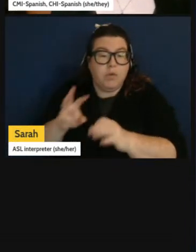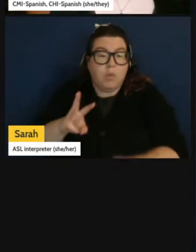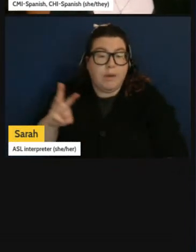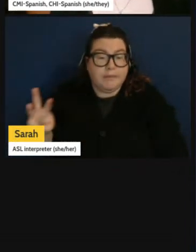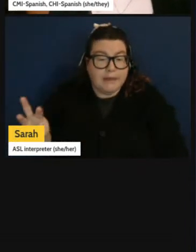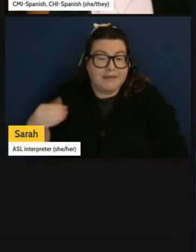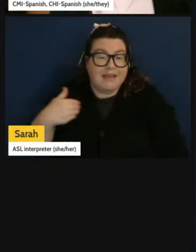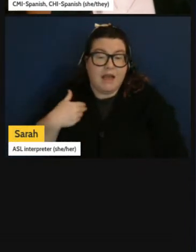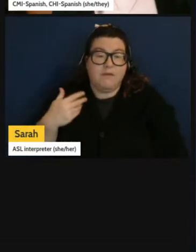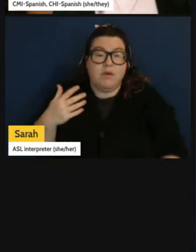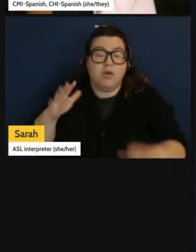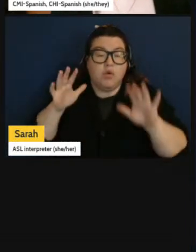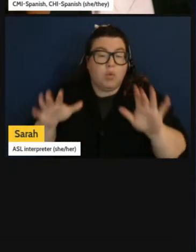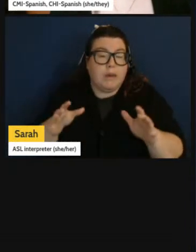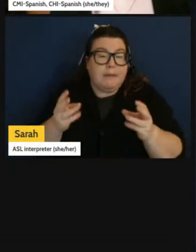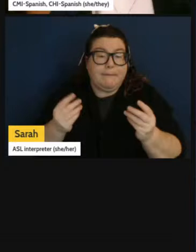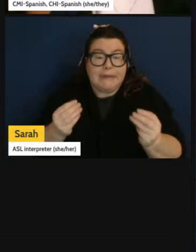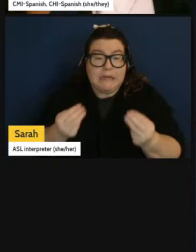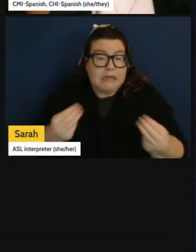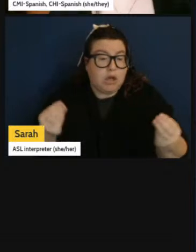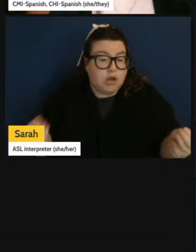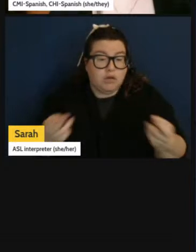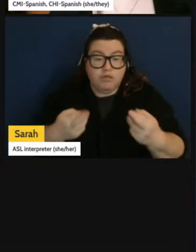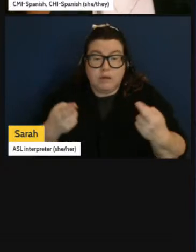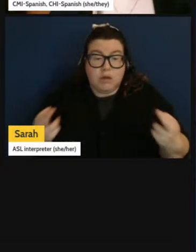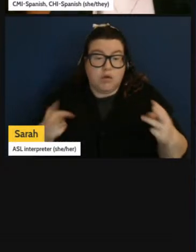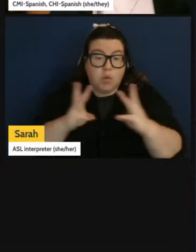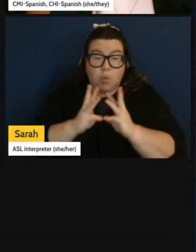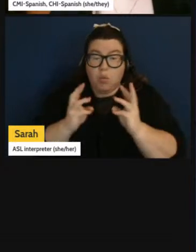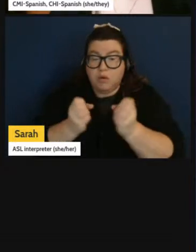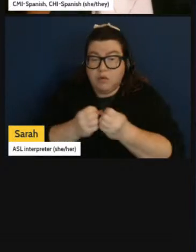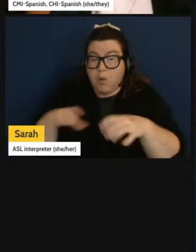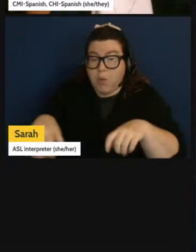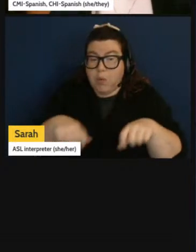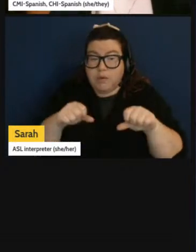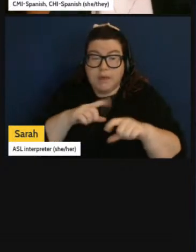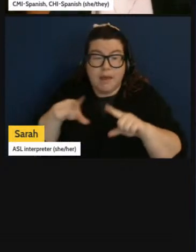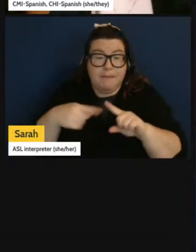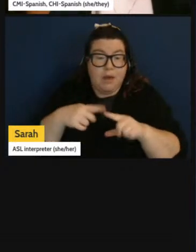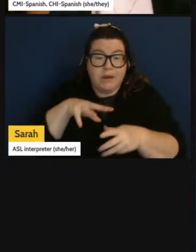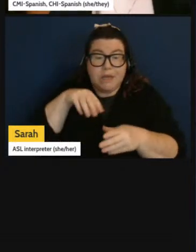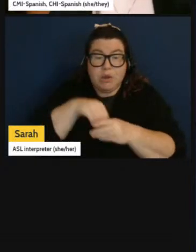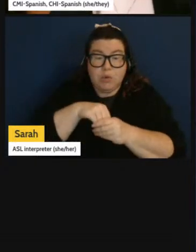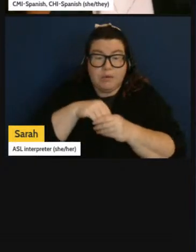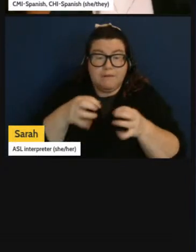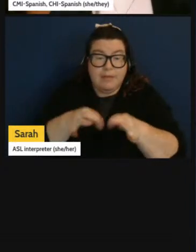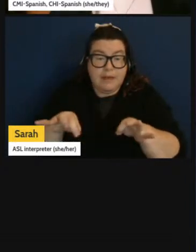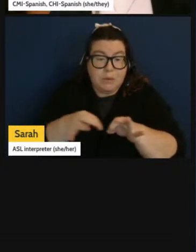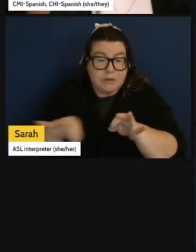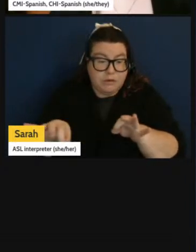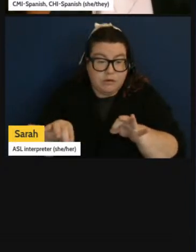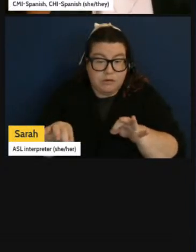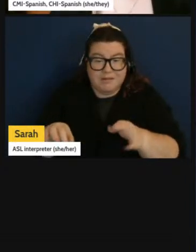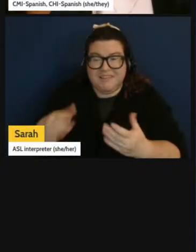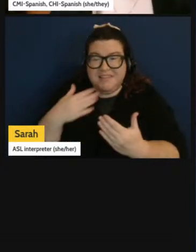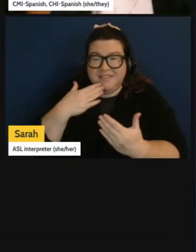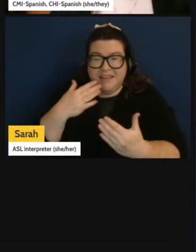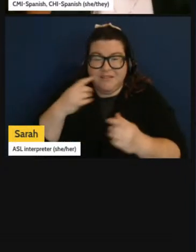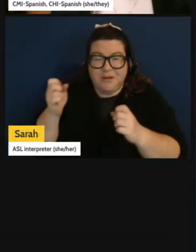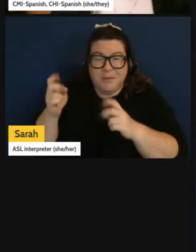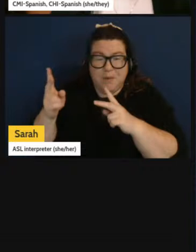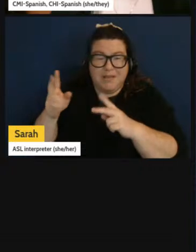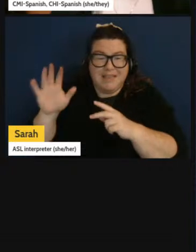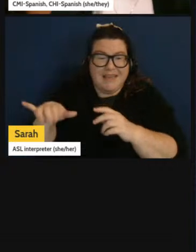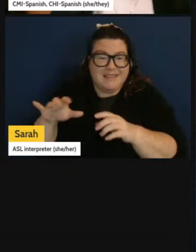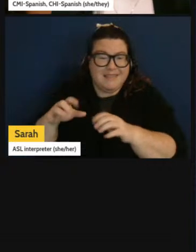lot of great materials and workshops about inclusive language. Thank you so much for posting that in the